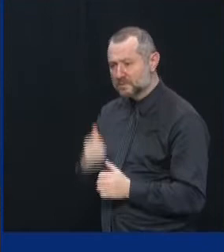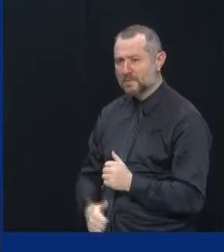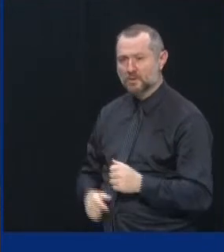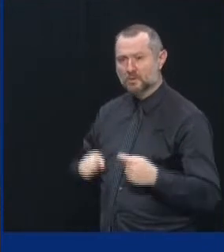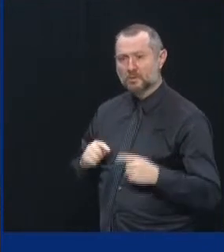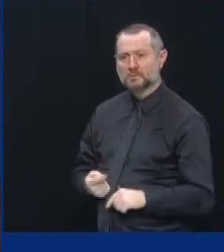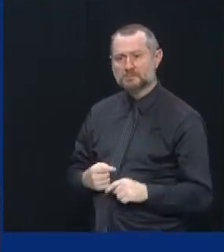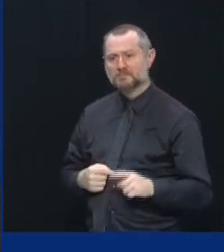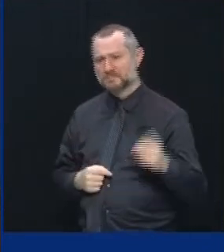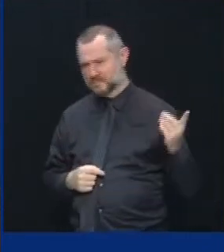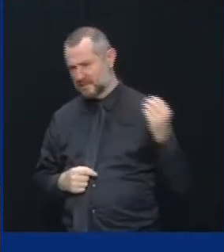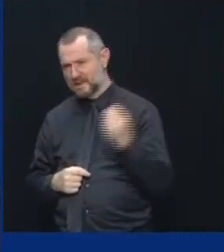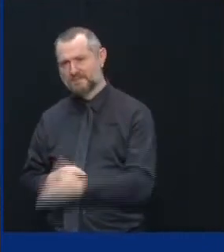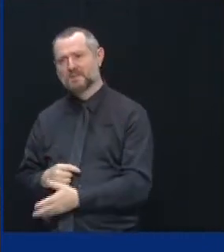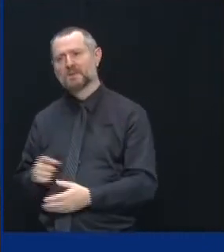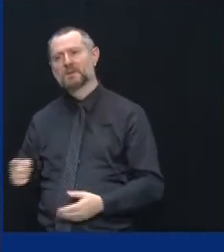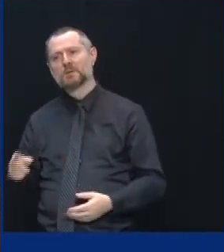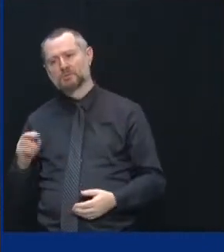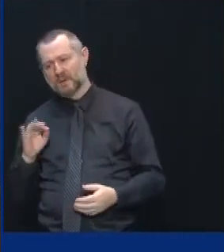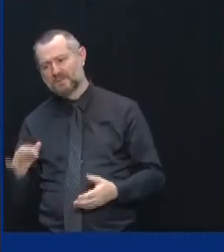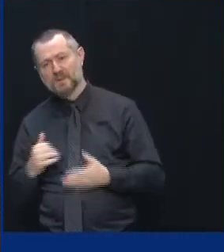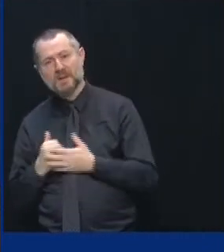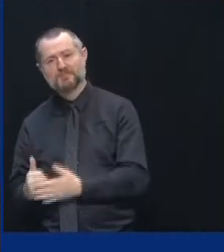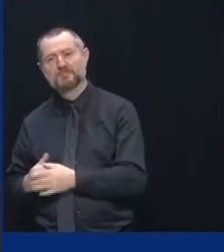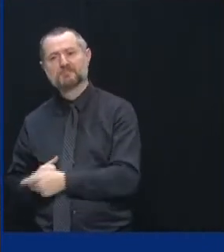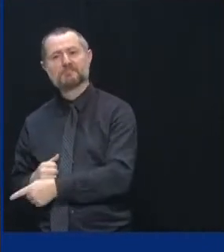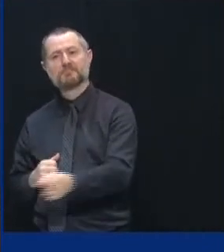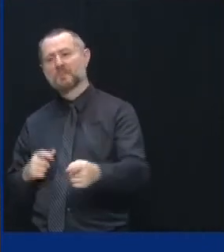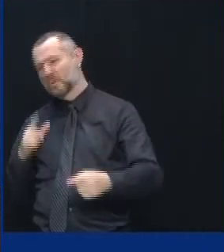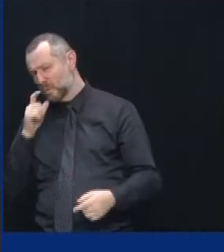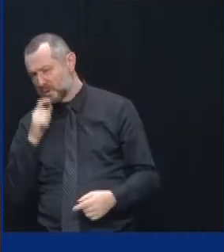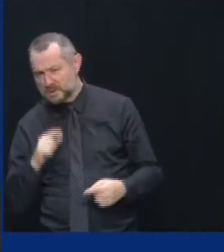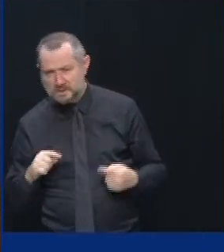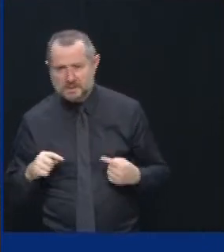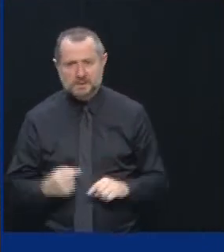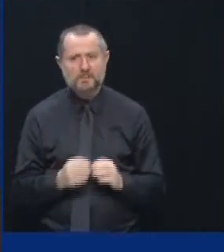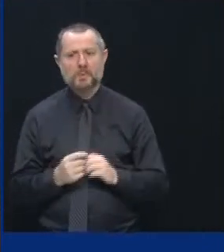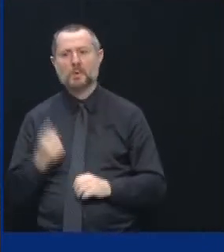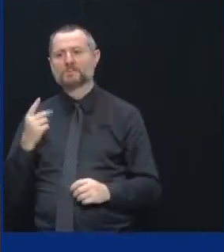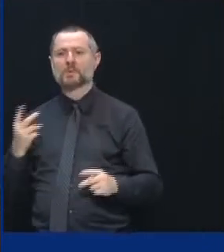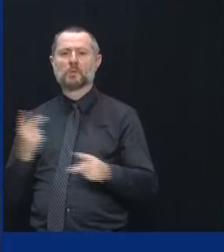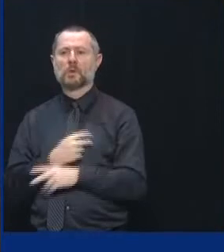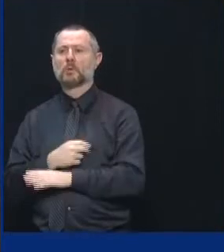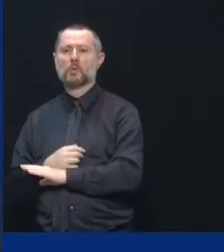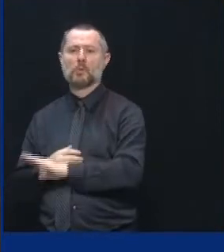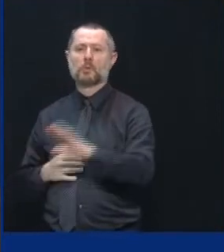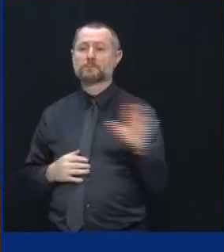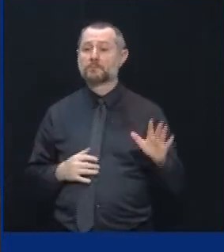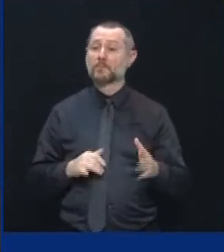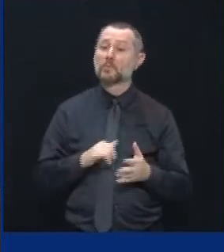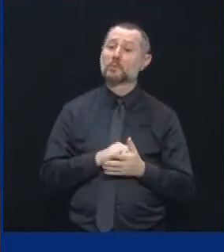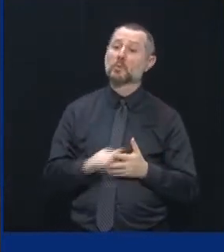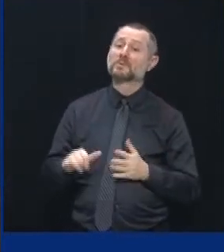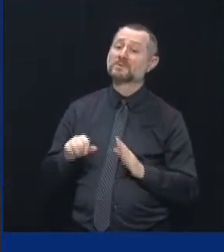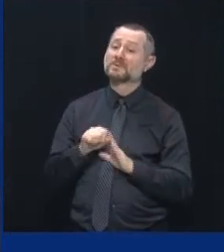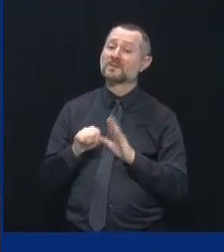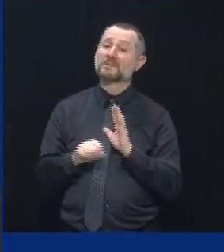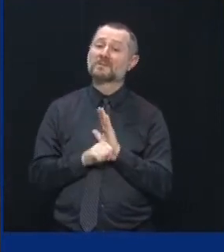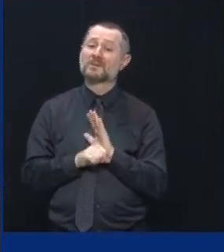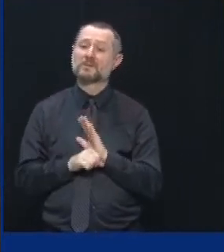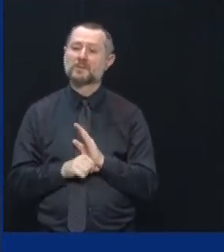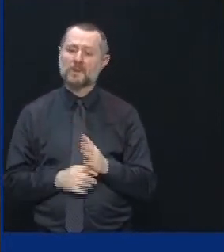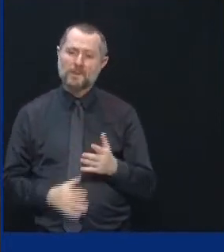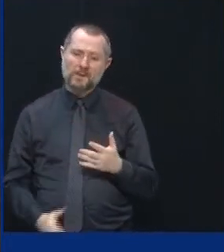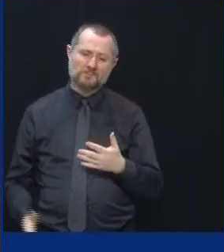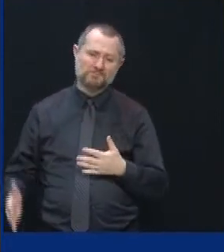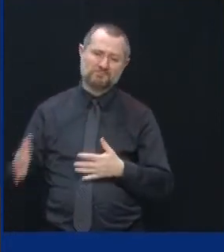relief to the places that were most injured by COVID. New York State is at the top of